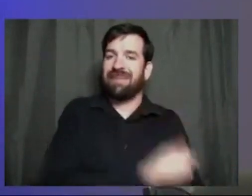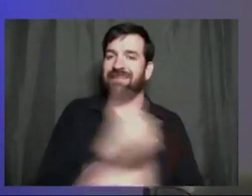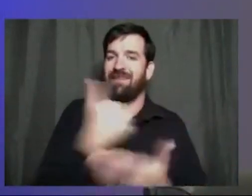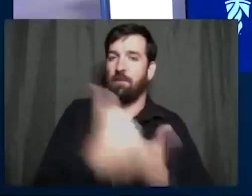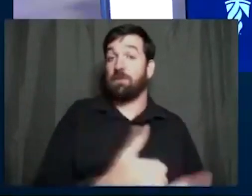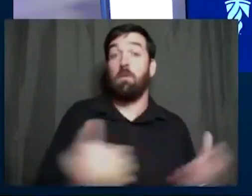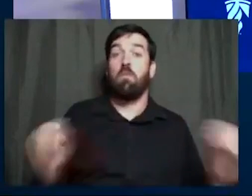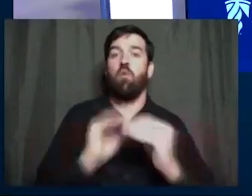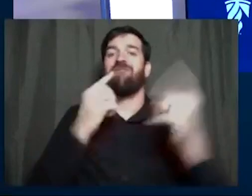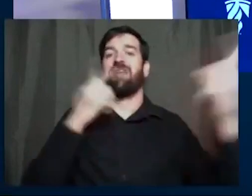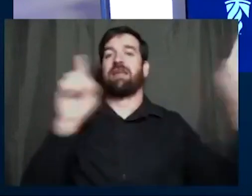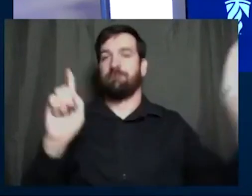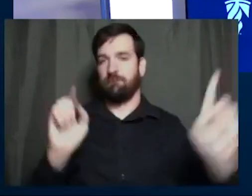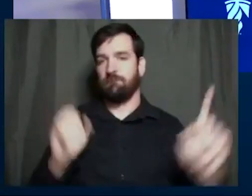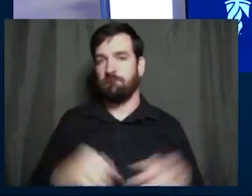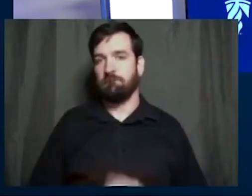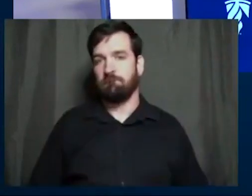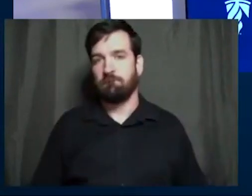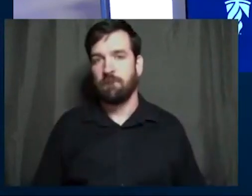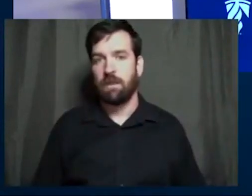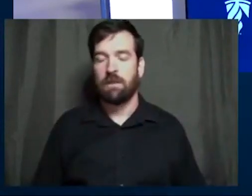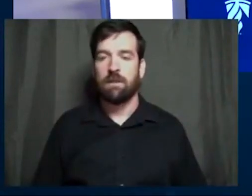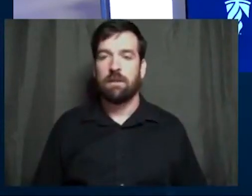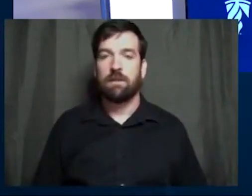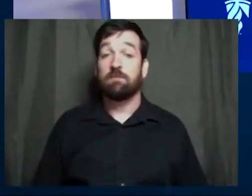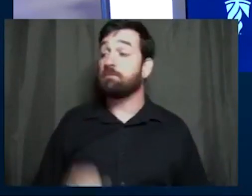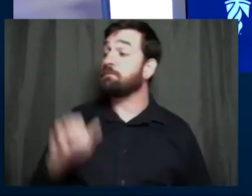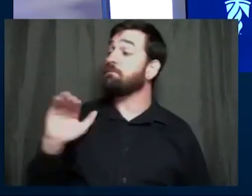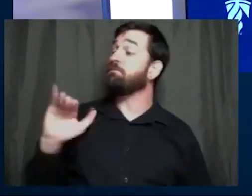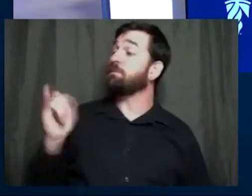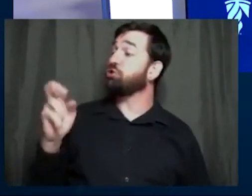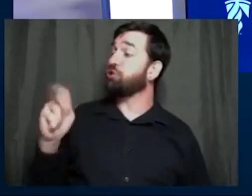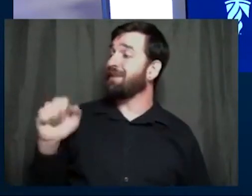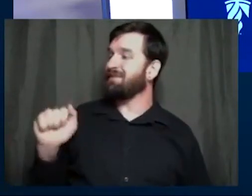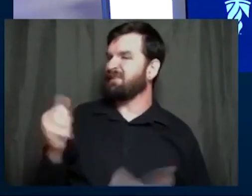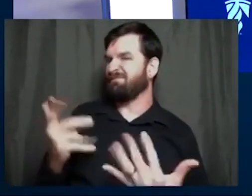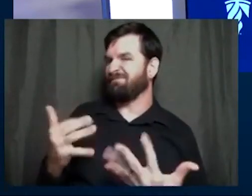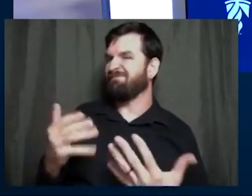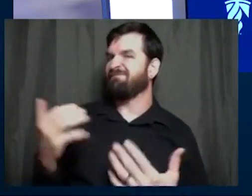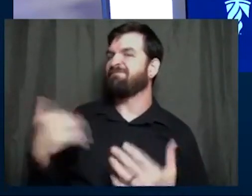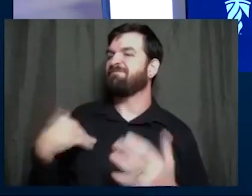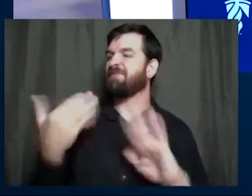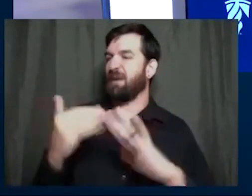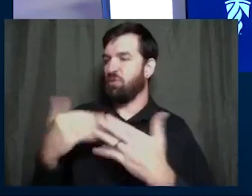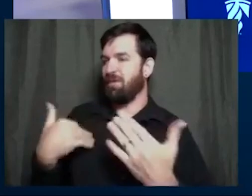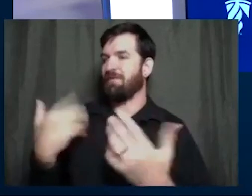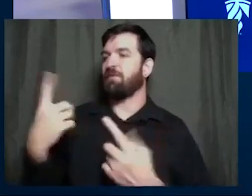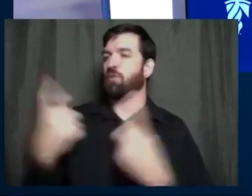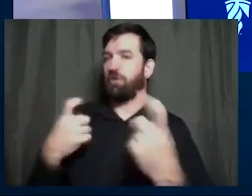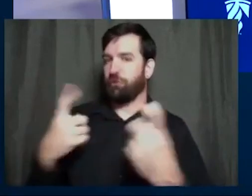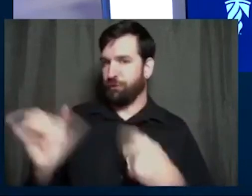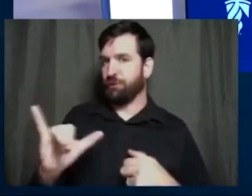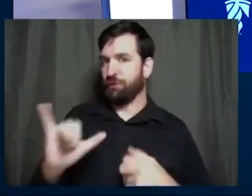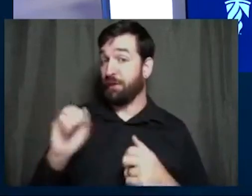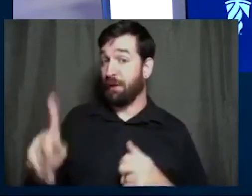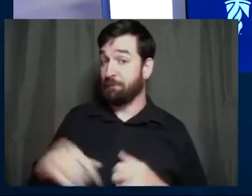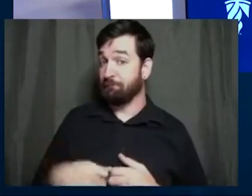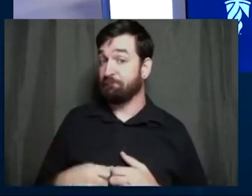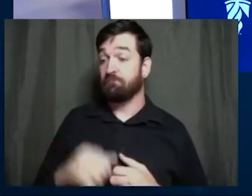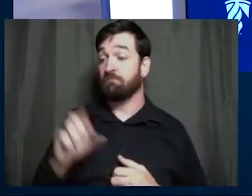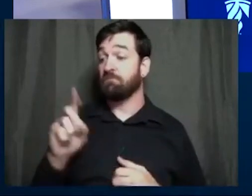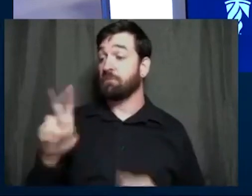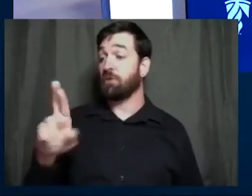will. Hey, Jenna, stick around because I know our community is going to have some questions for you as well. So, but Dr. Hawkins, I have a